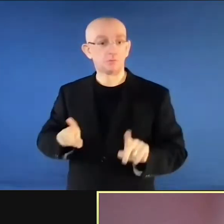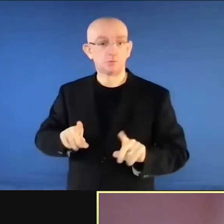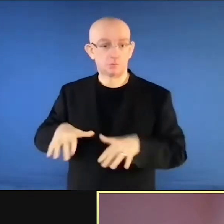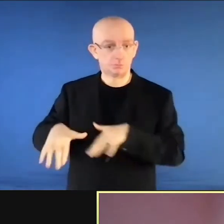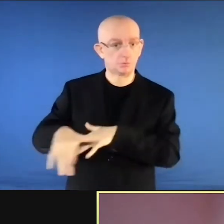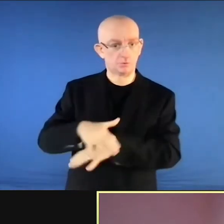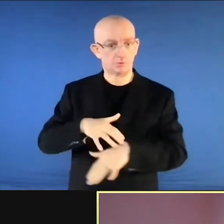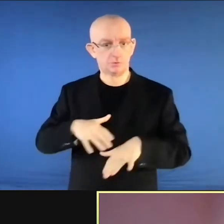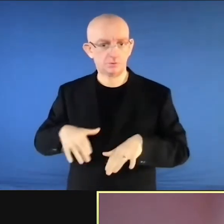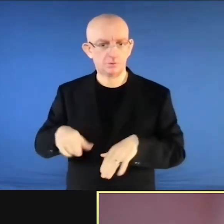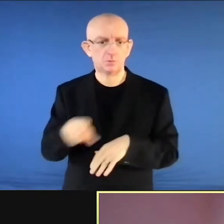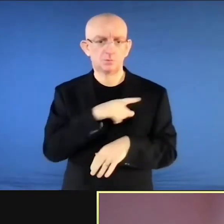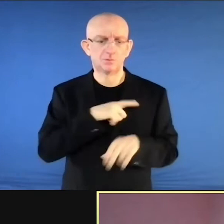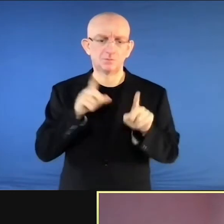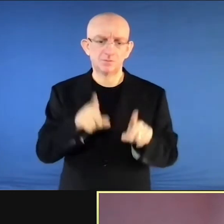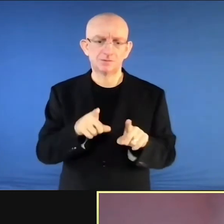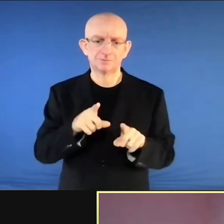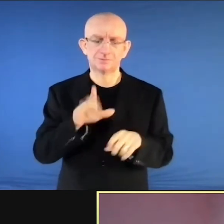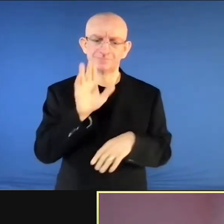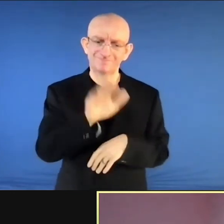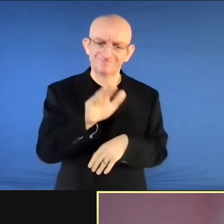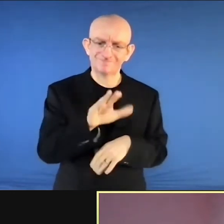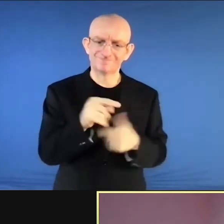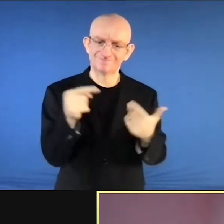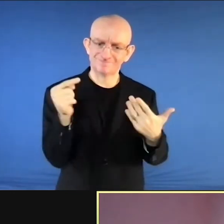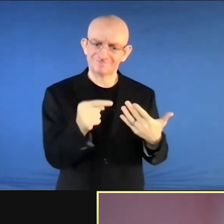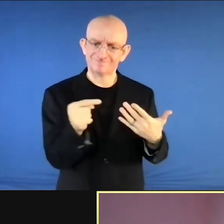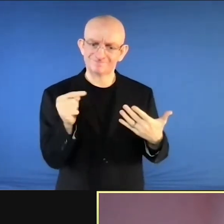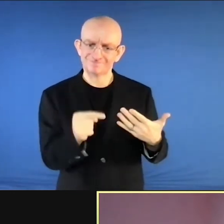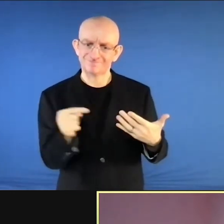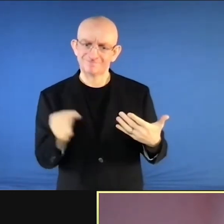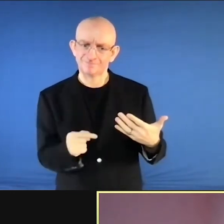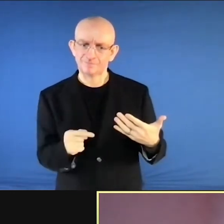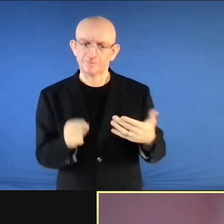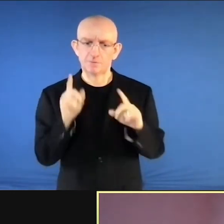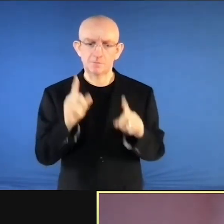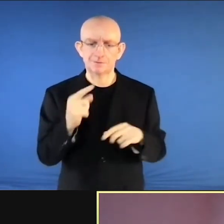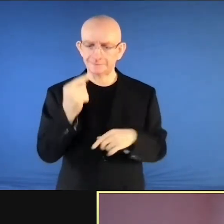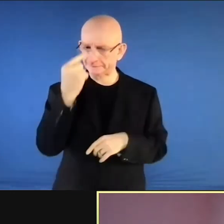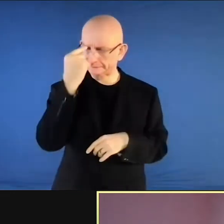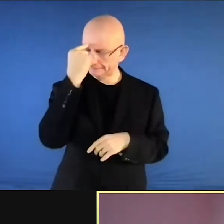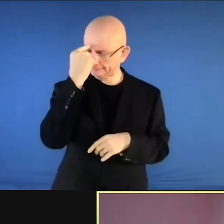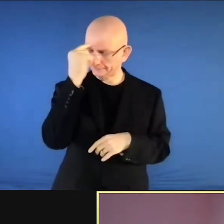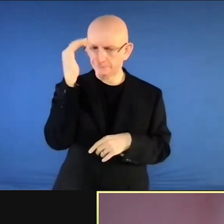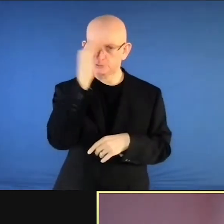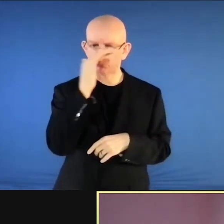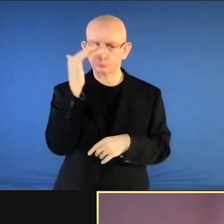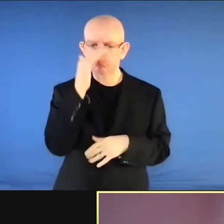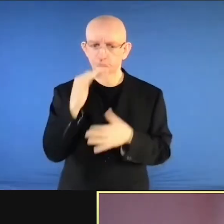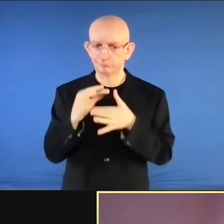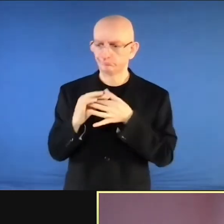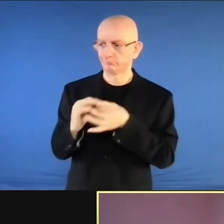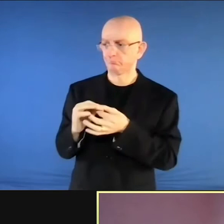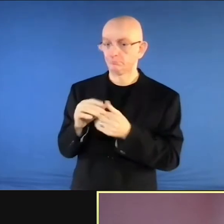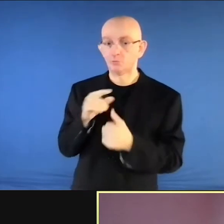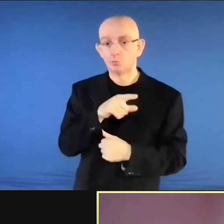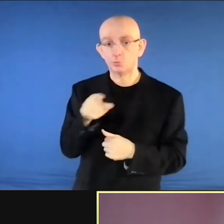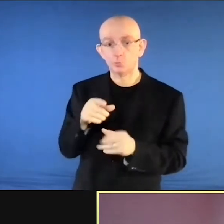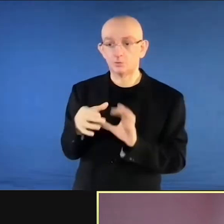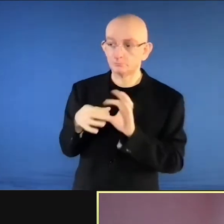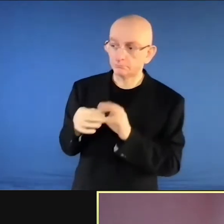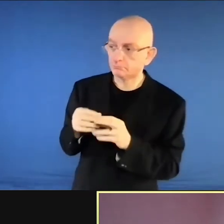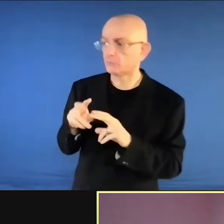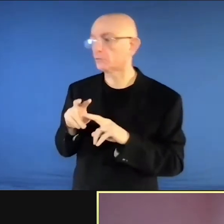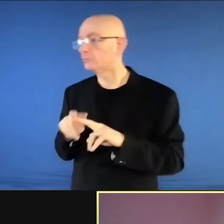first thing that we have in mind prior to engaging in any kind of research modalities. Thank